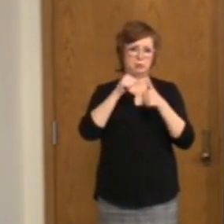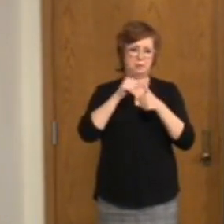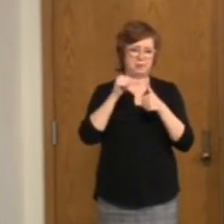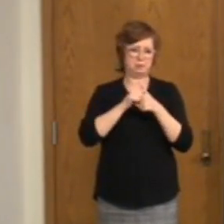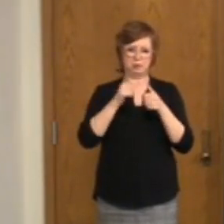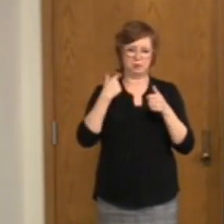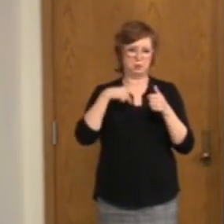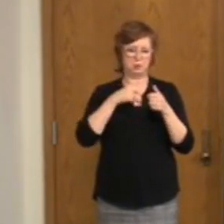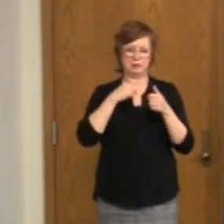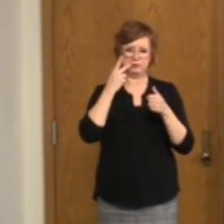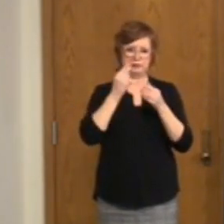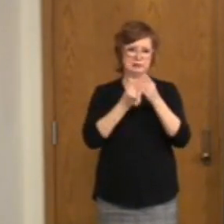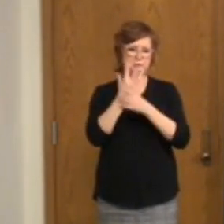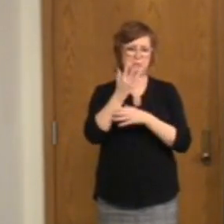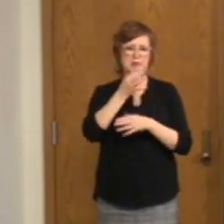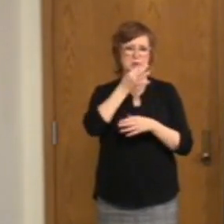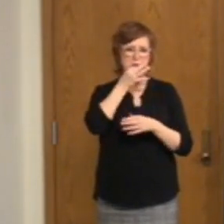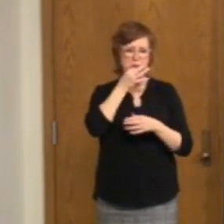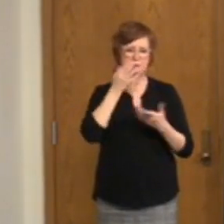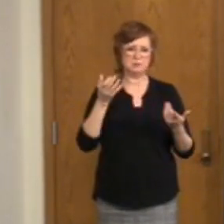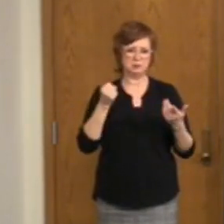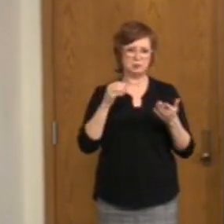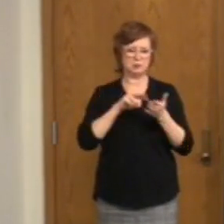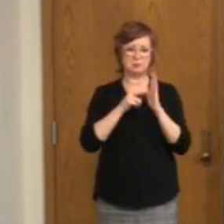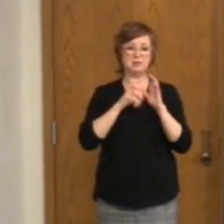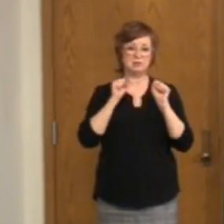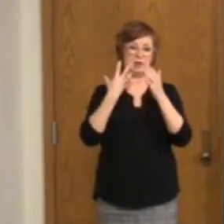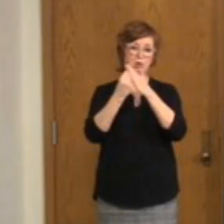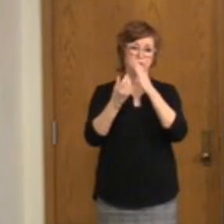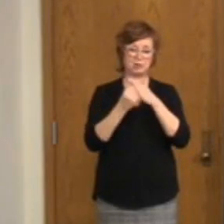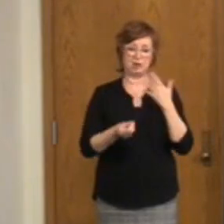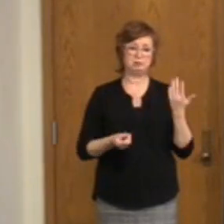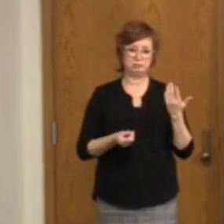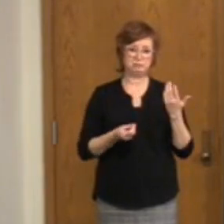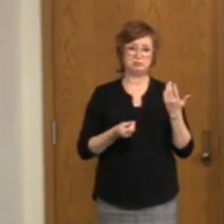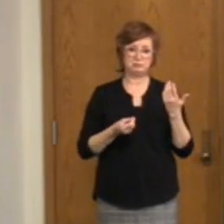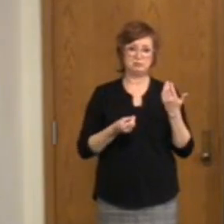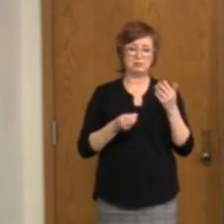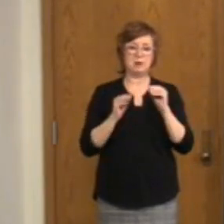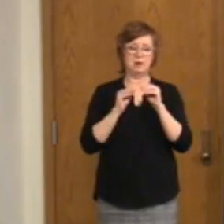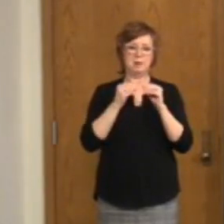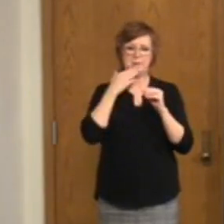even this week is looking very good. Lots of opportunities for outdoor activities continue.